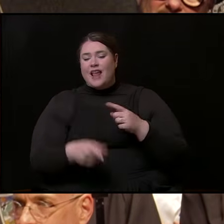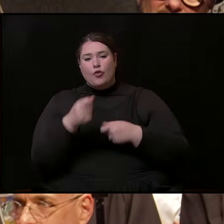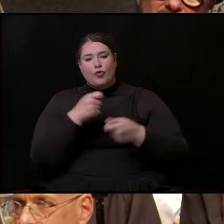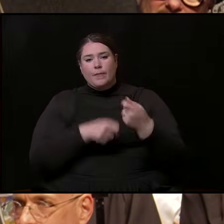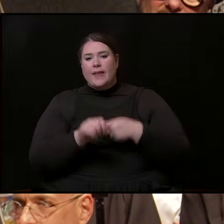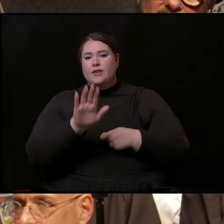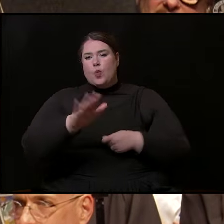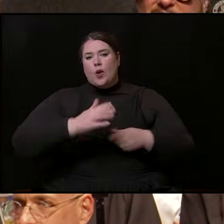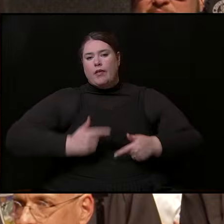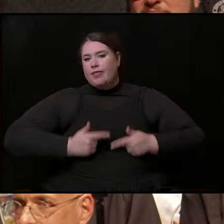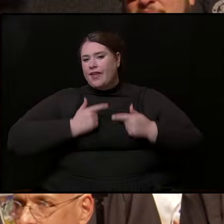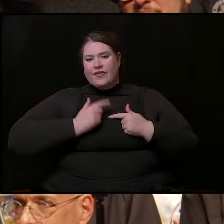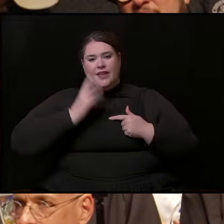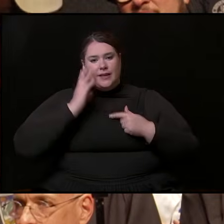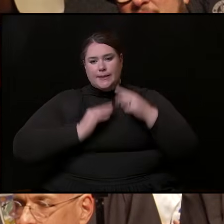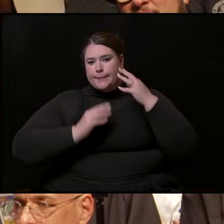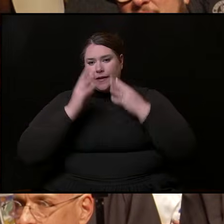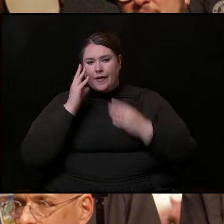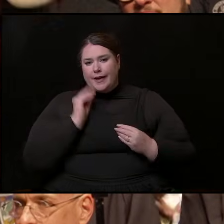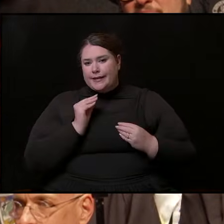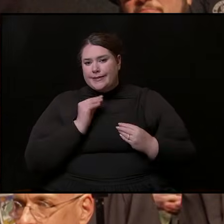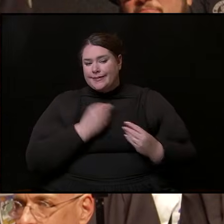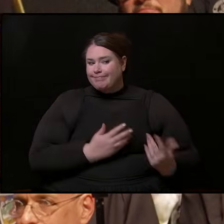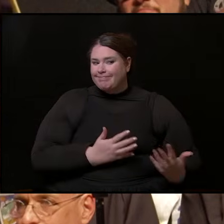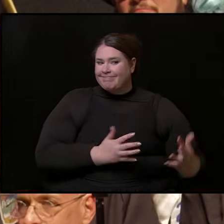lived experience.